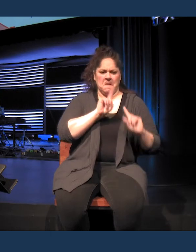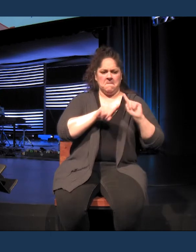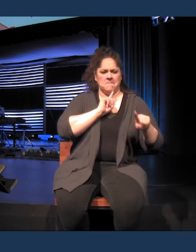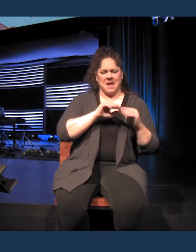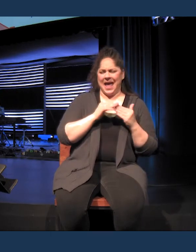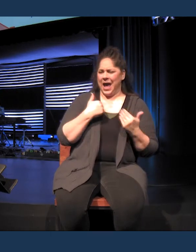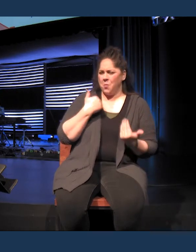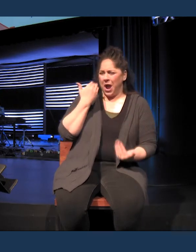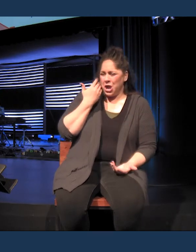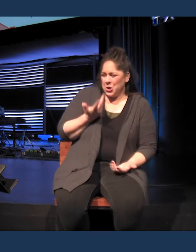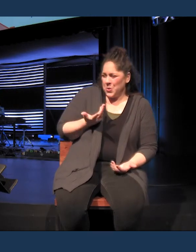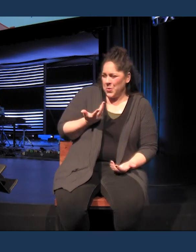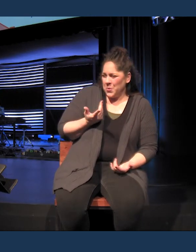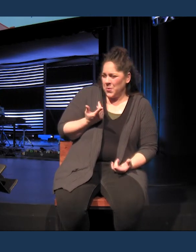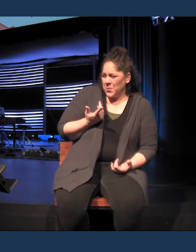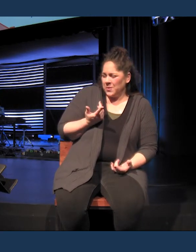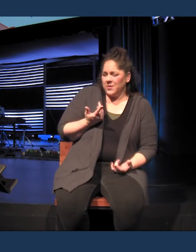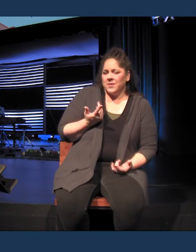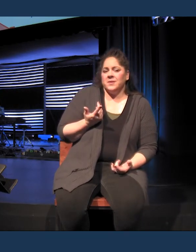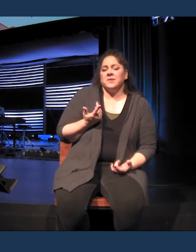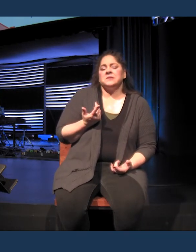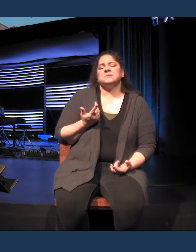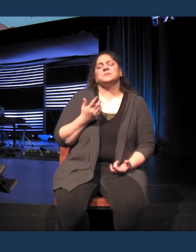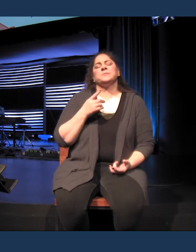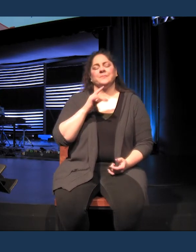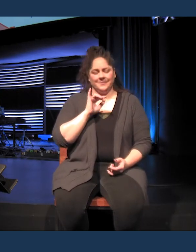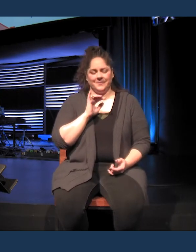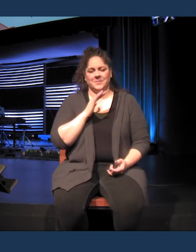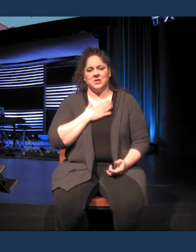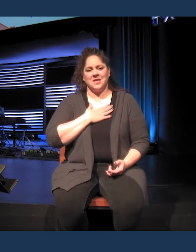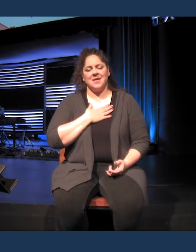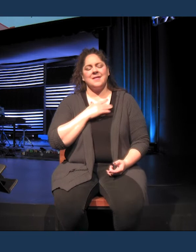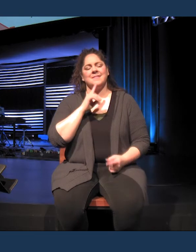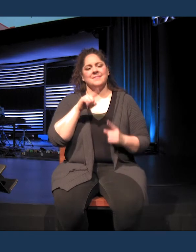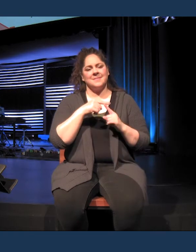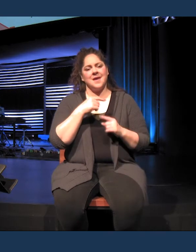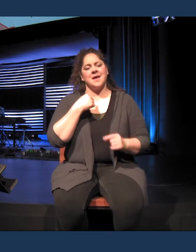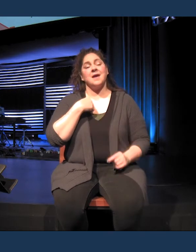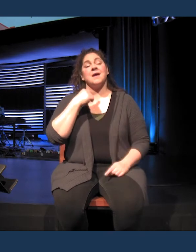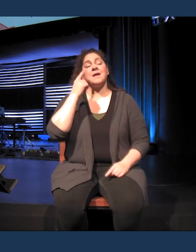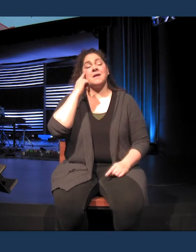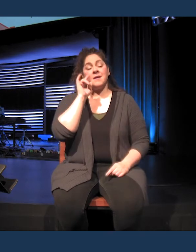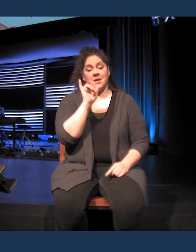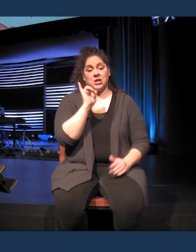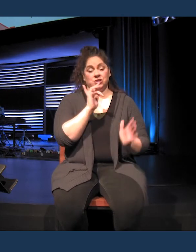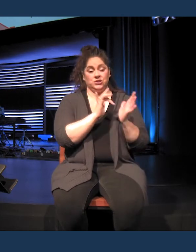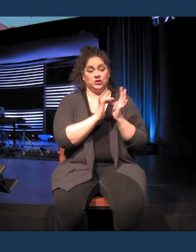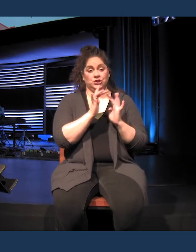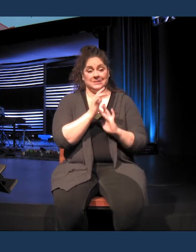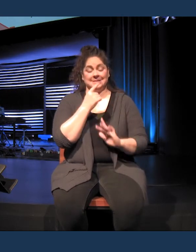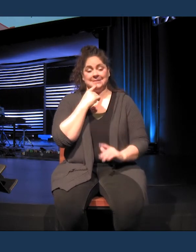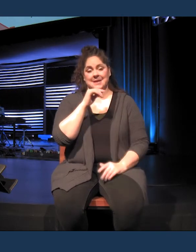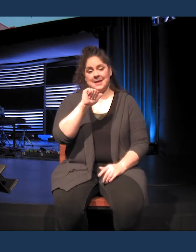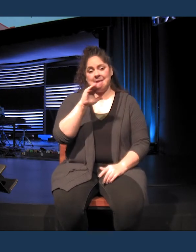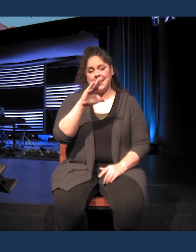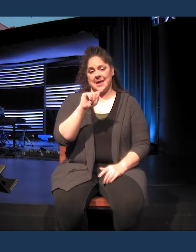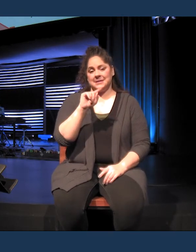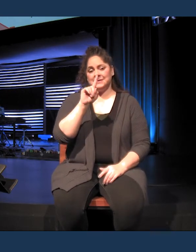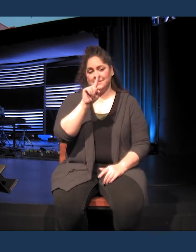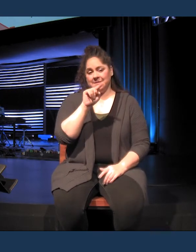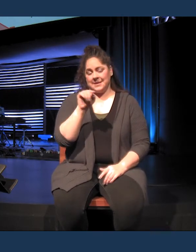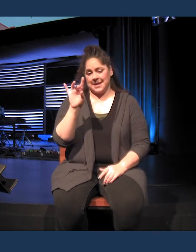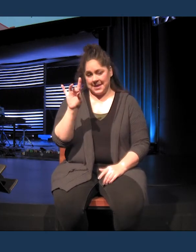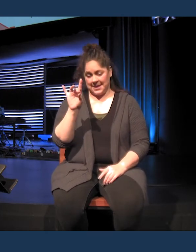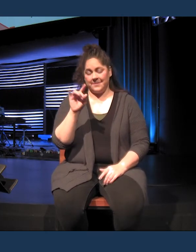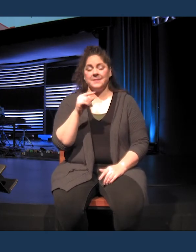that? And it took me to another statement that Jesus made in Acts chapter 1, verse 8.